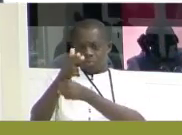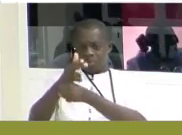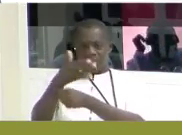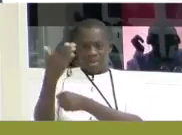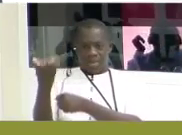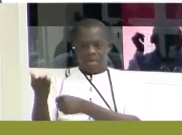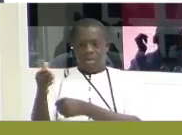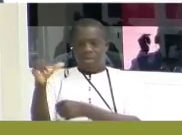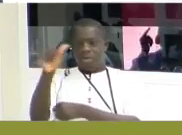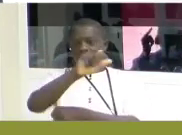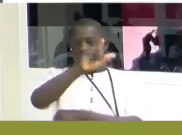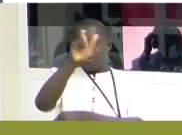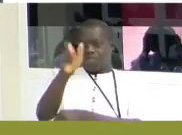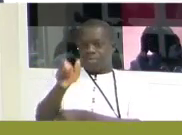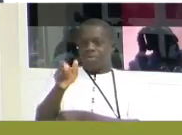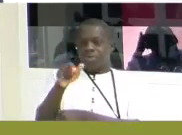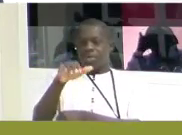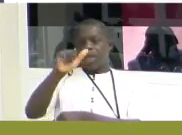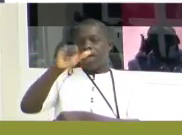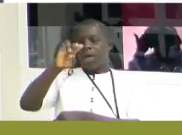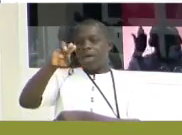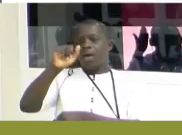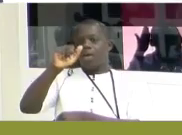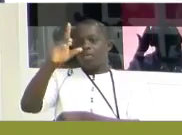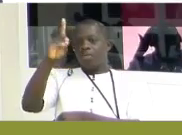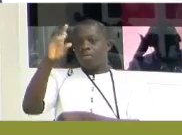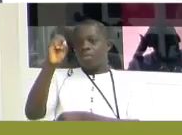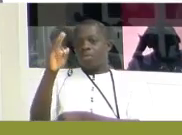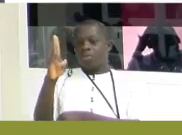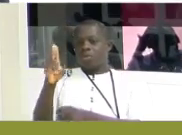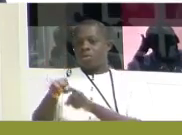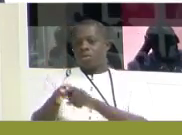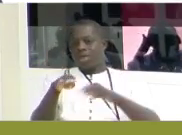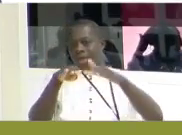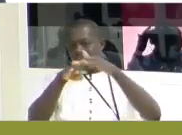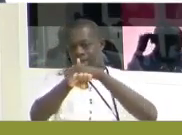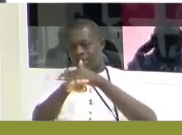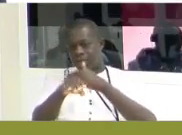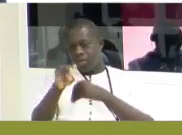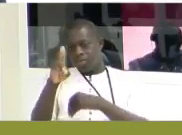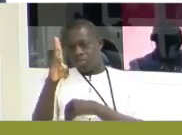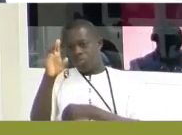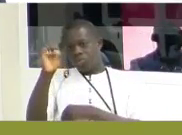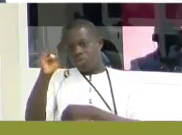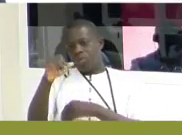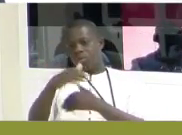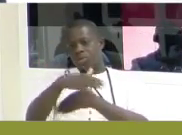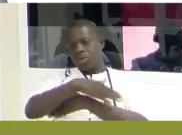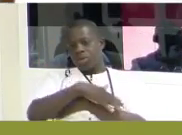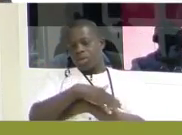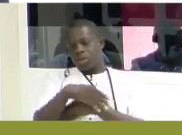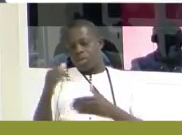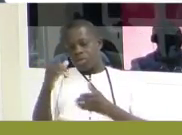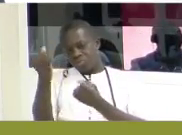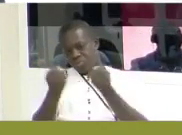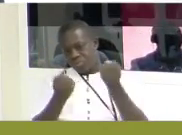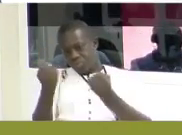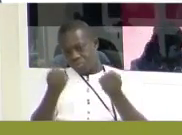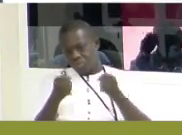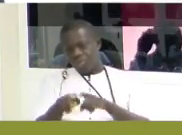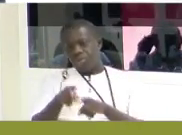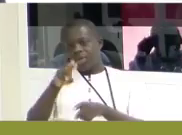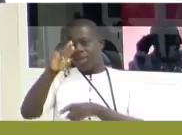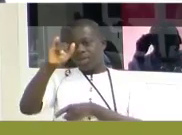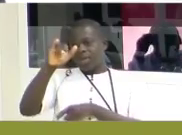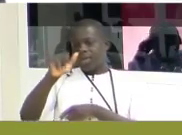guy, Amadou, carried his own. So they entered Musa's car. Musa drove up to the NIA gate, premises, and